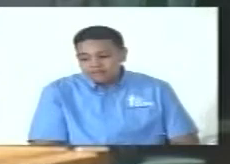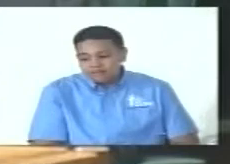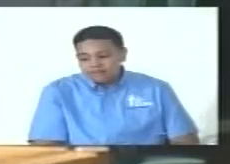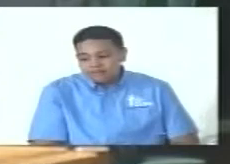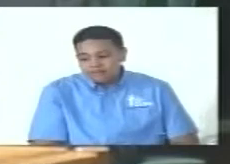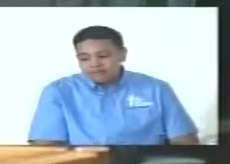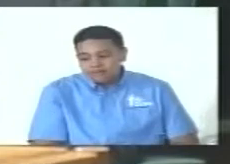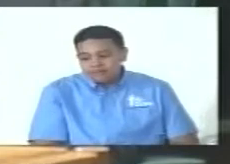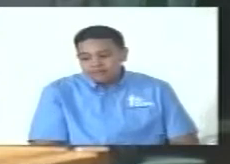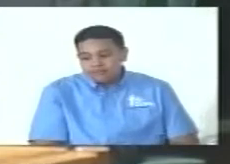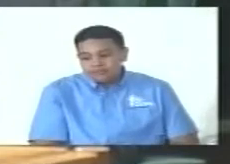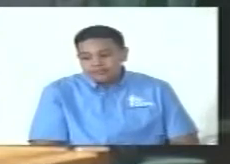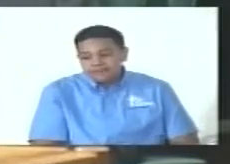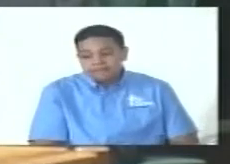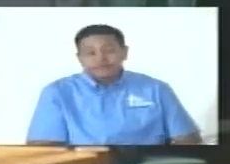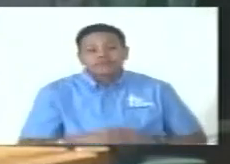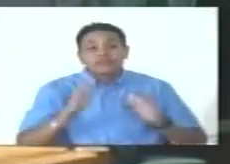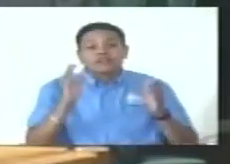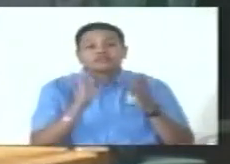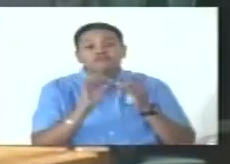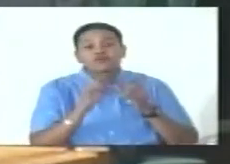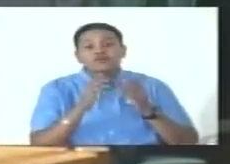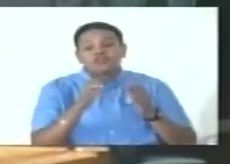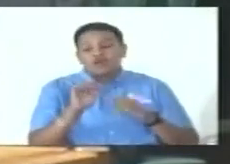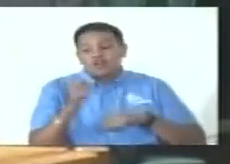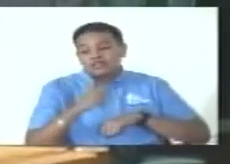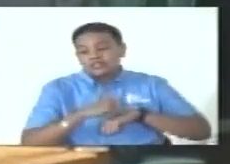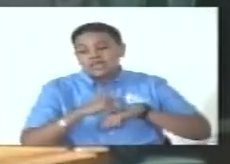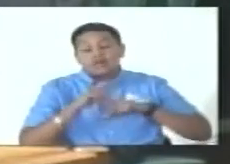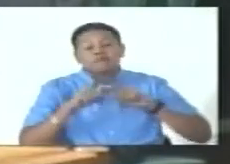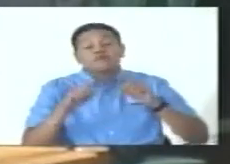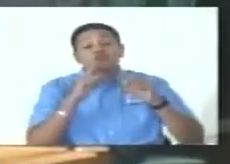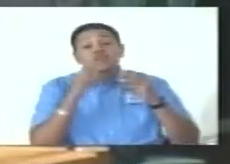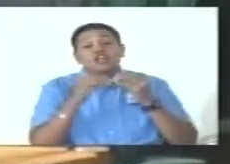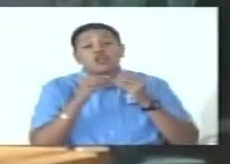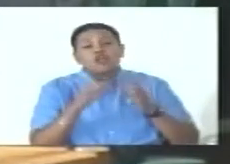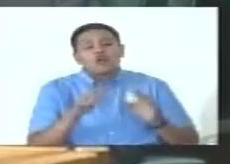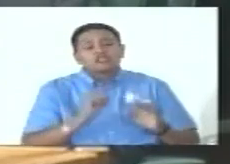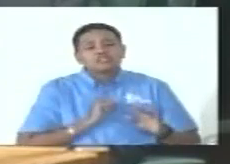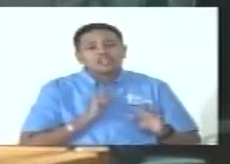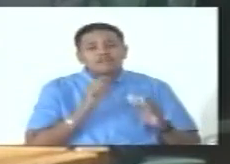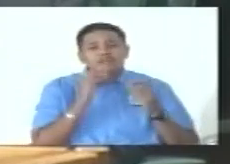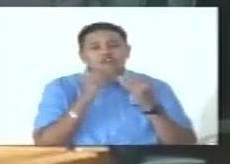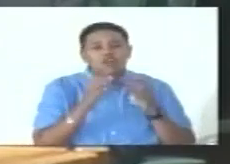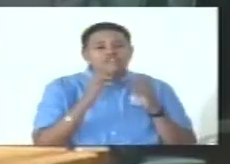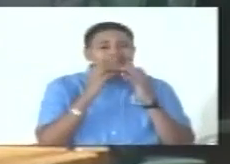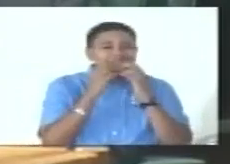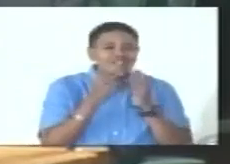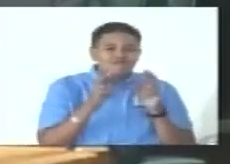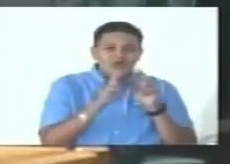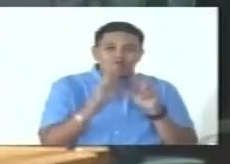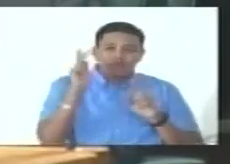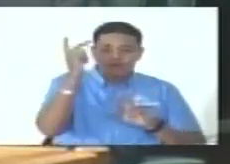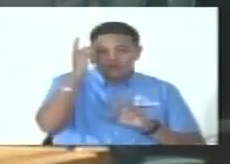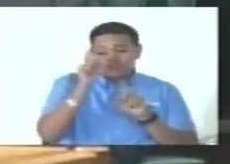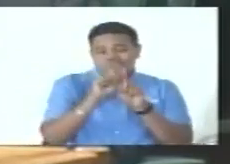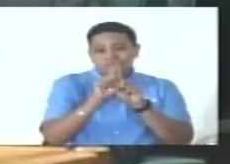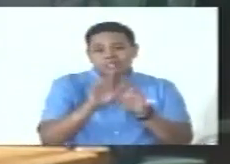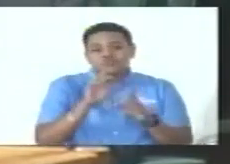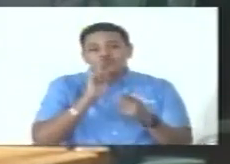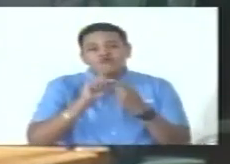I leave the stories there until another time. But alas, I know I have lost a valuable political mentor, a